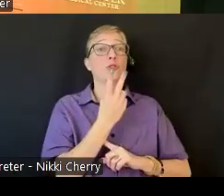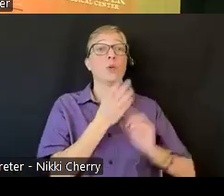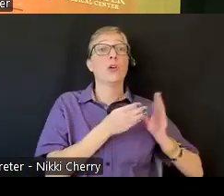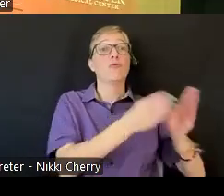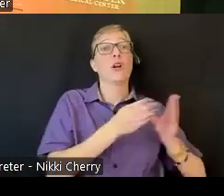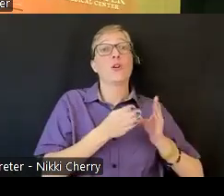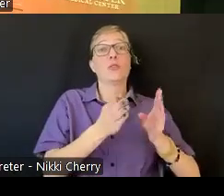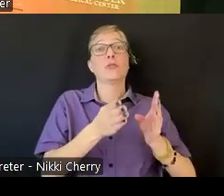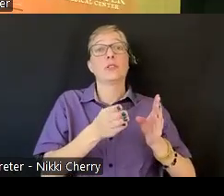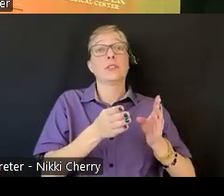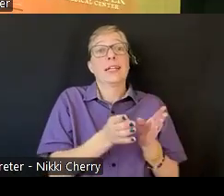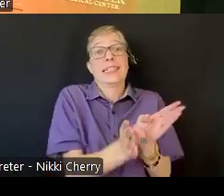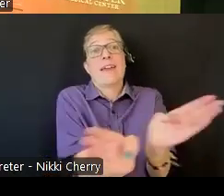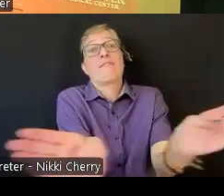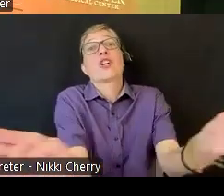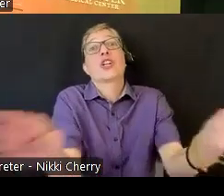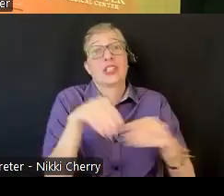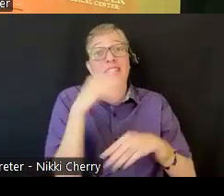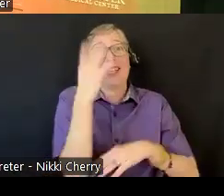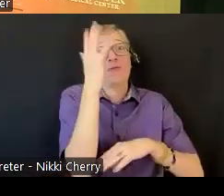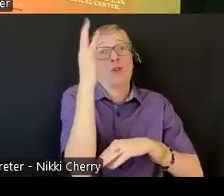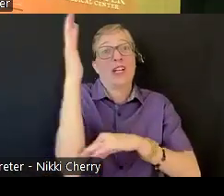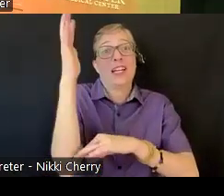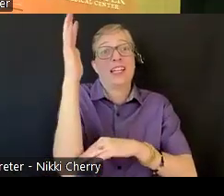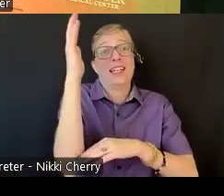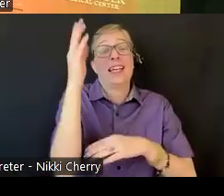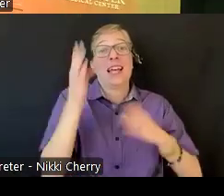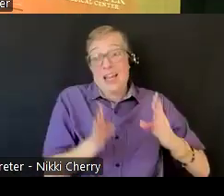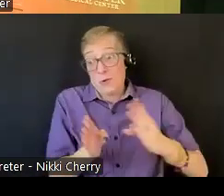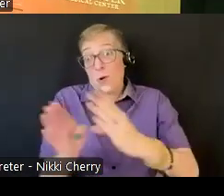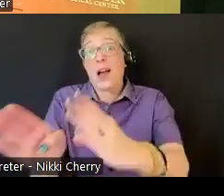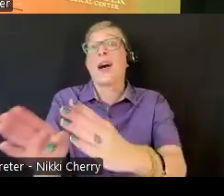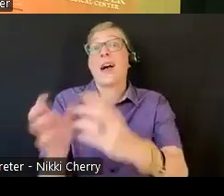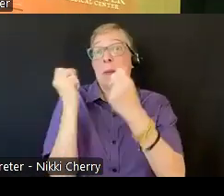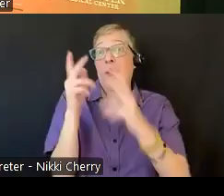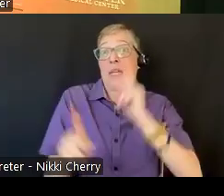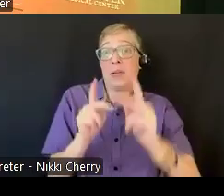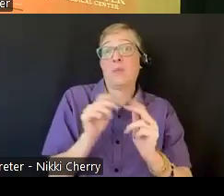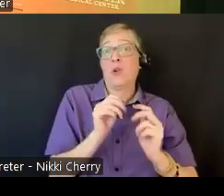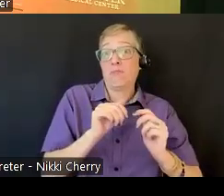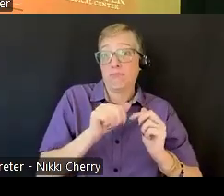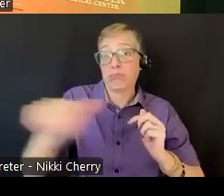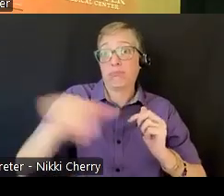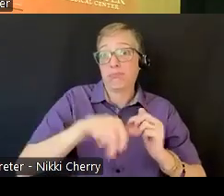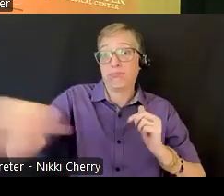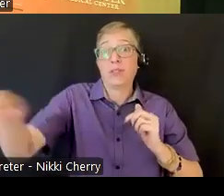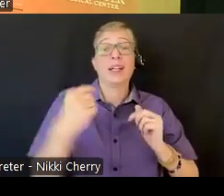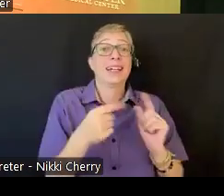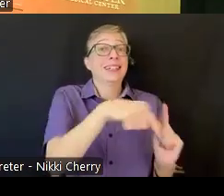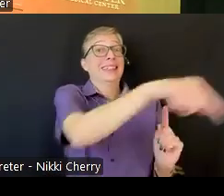a road, and I took the one less traveled by, and that has made all the differences.